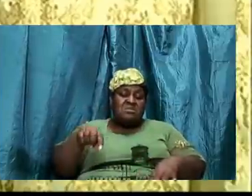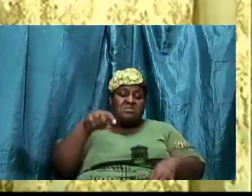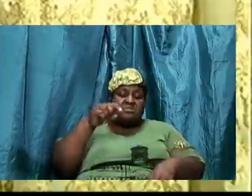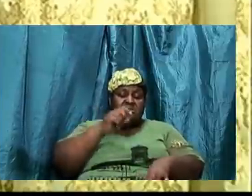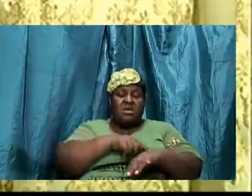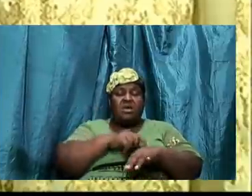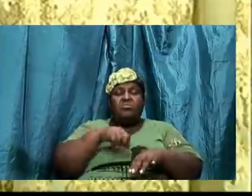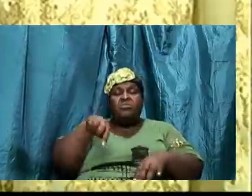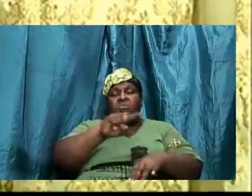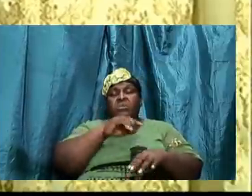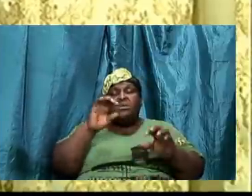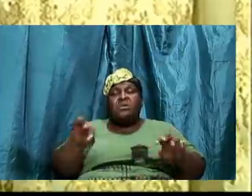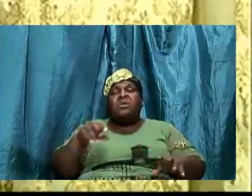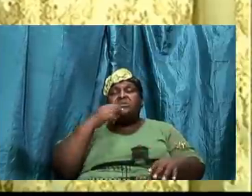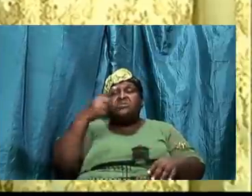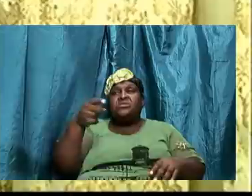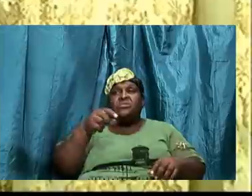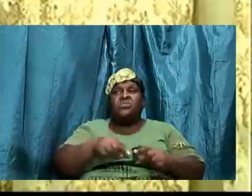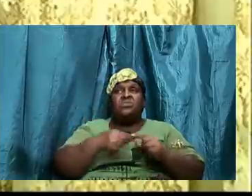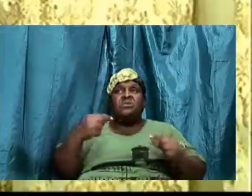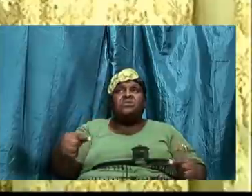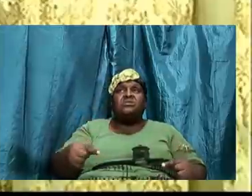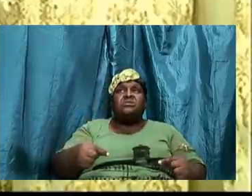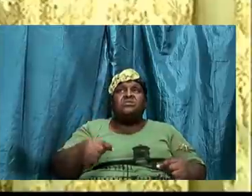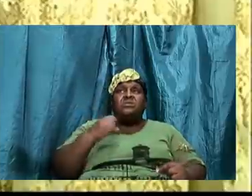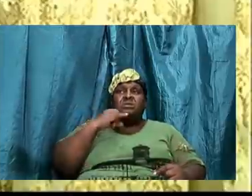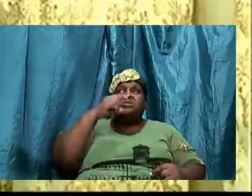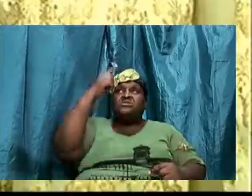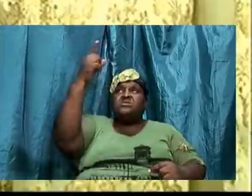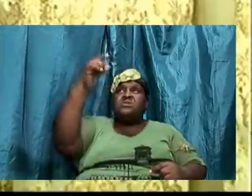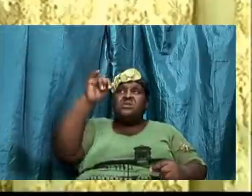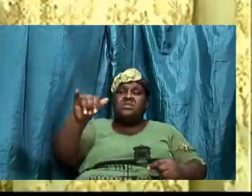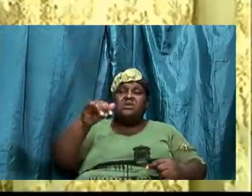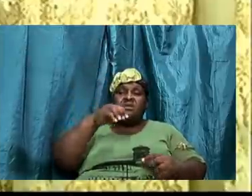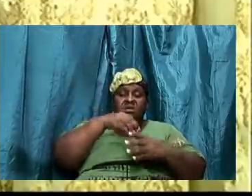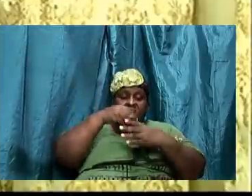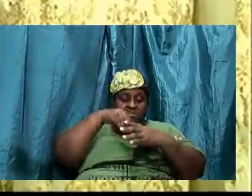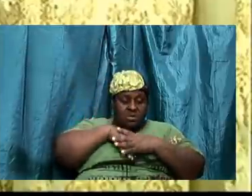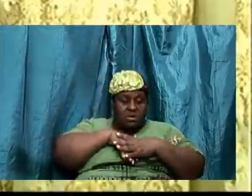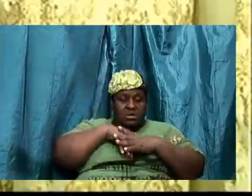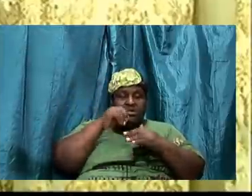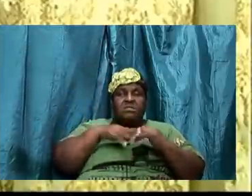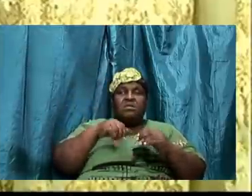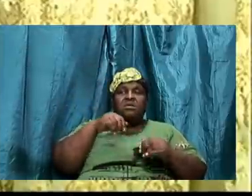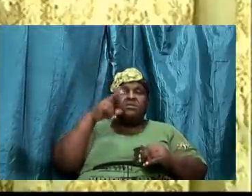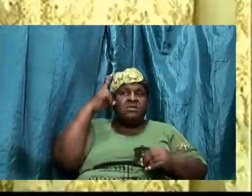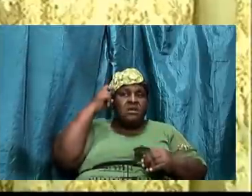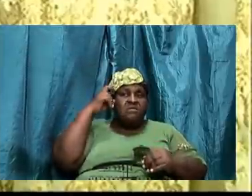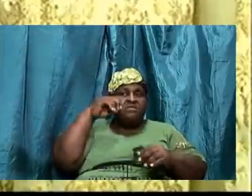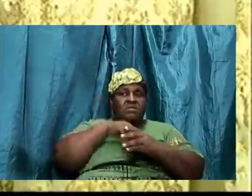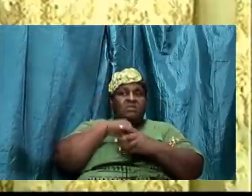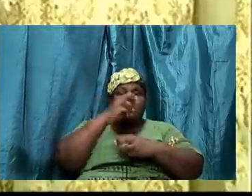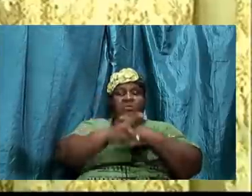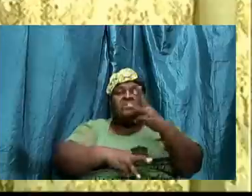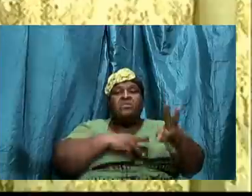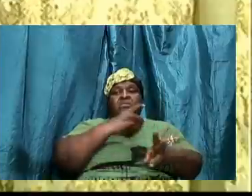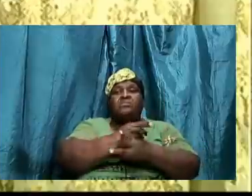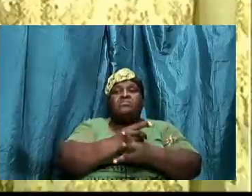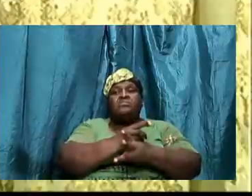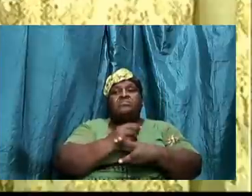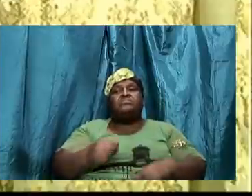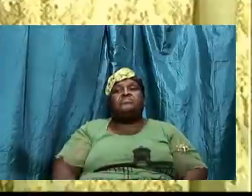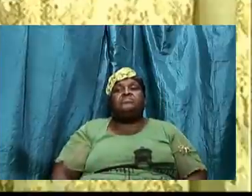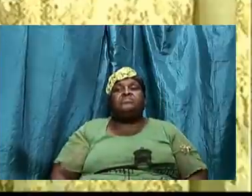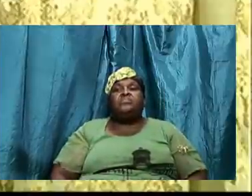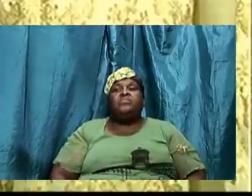is within me than he that is in the world. I feel a burden from last week